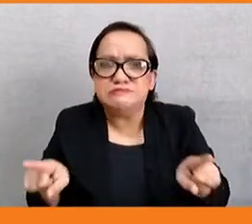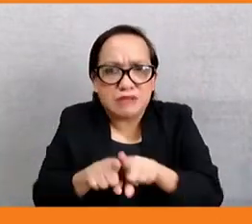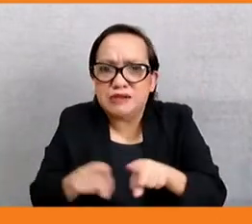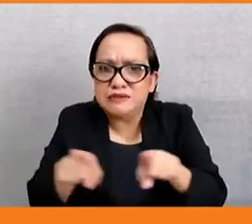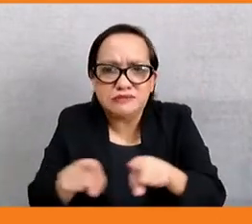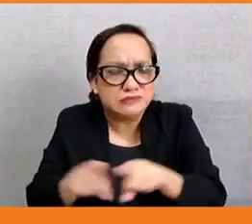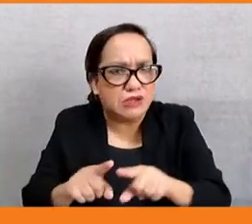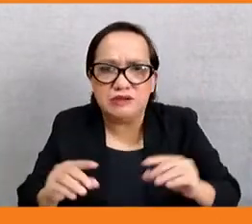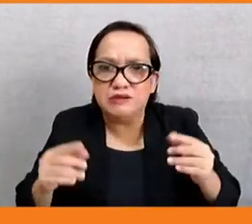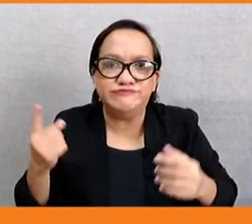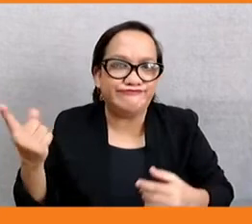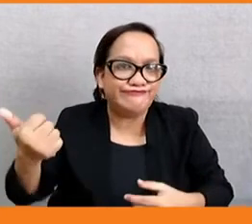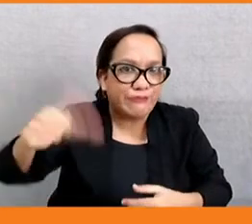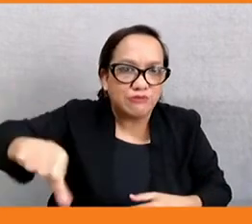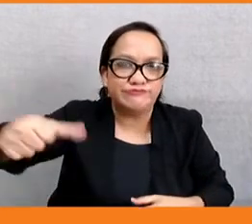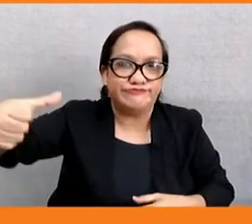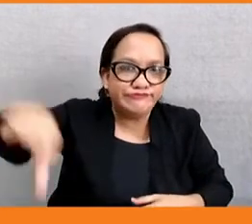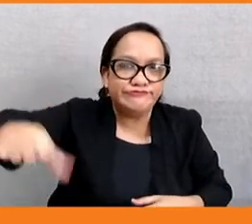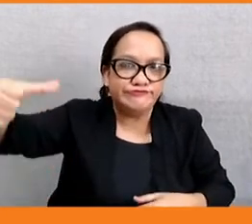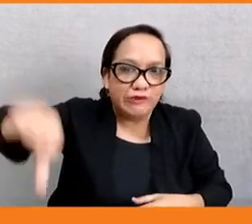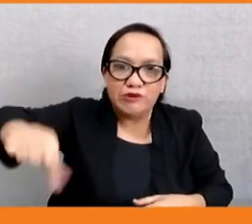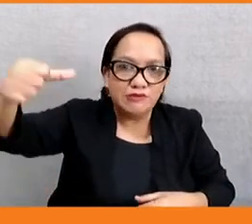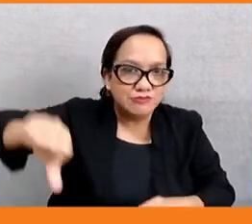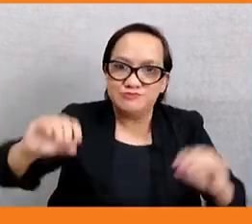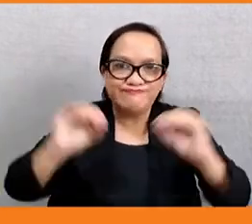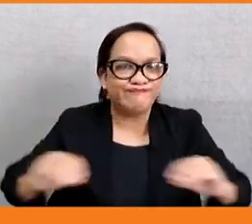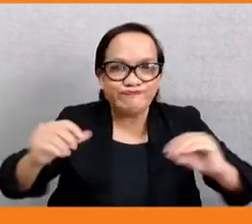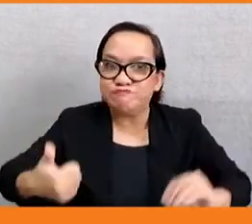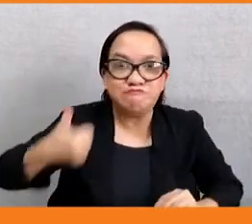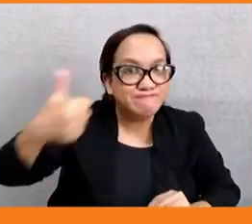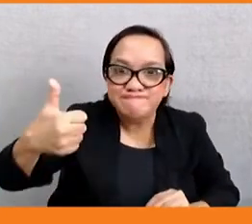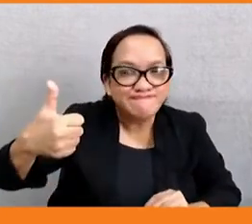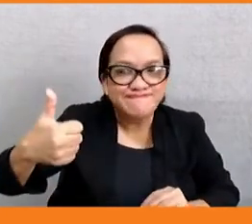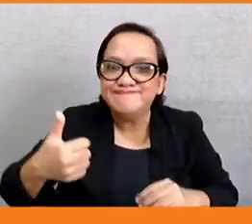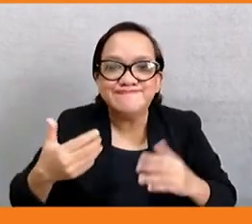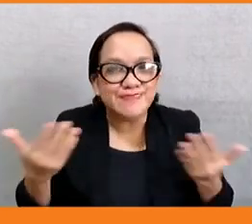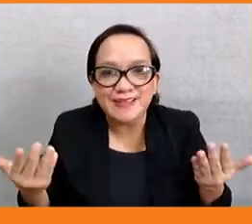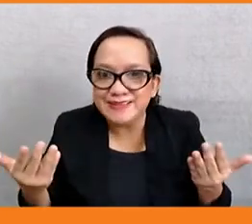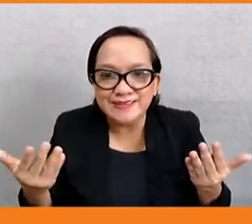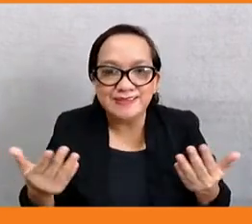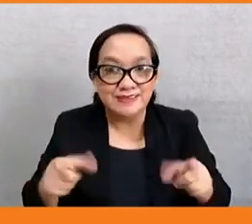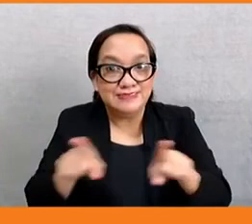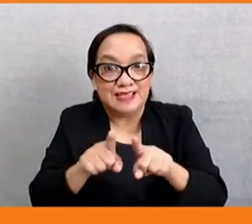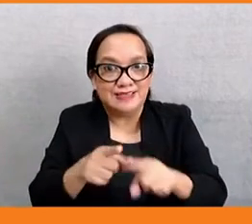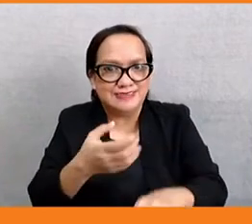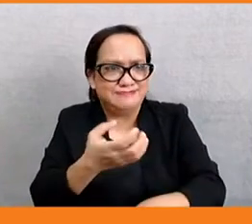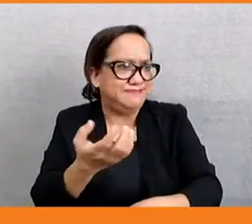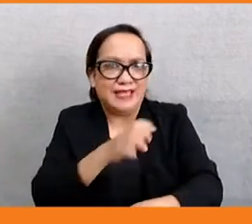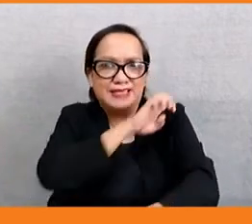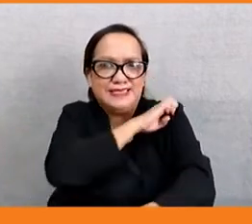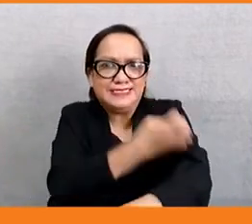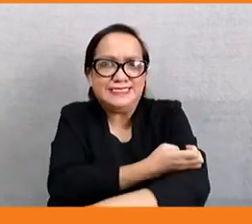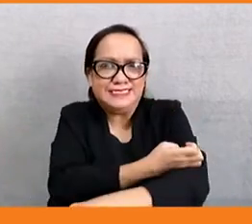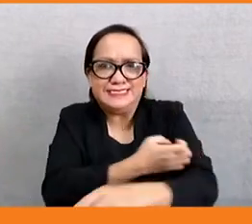in an ongoing project in Sri Lanka, in the energy sector, ADB depends on the coal promoters as consultants